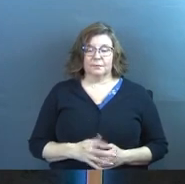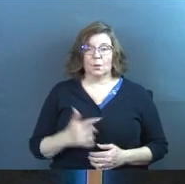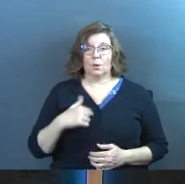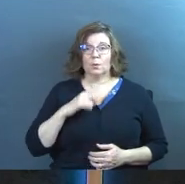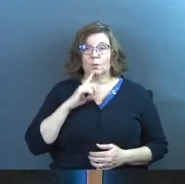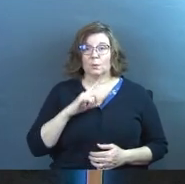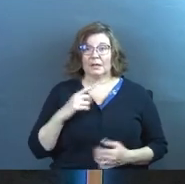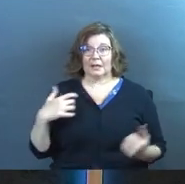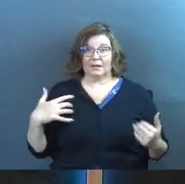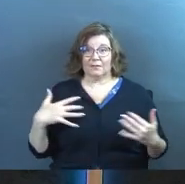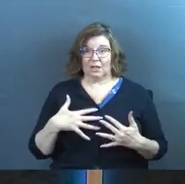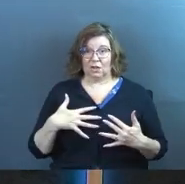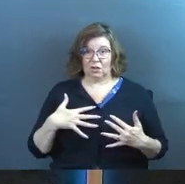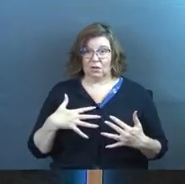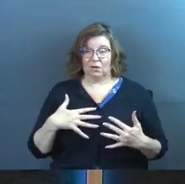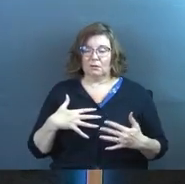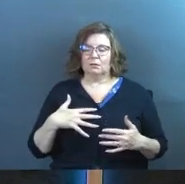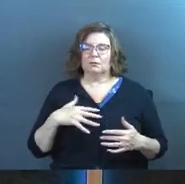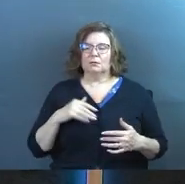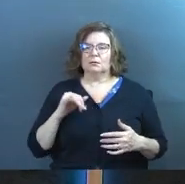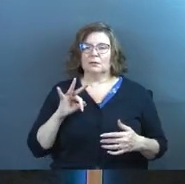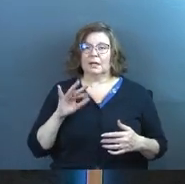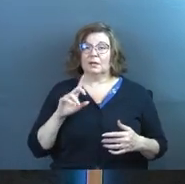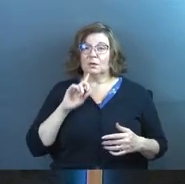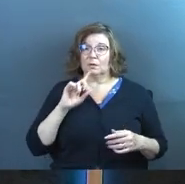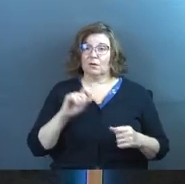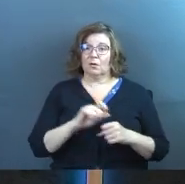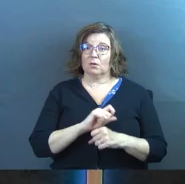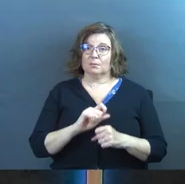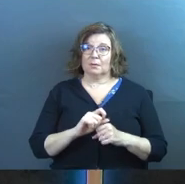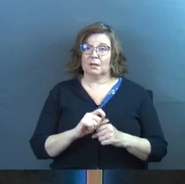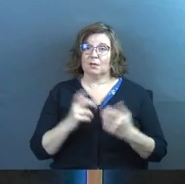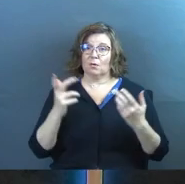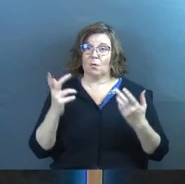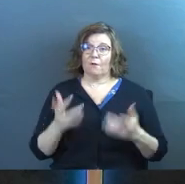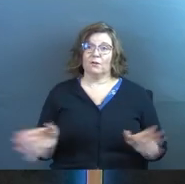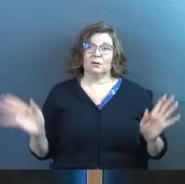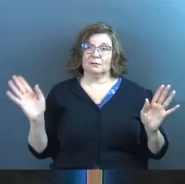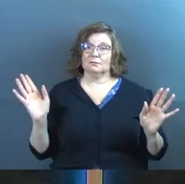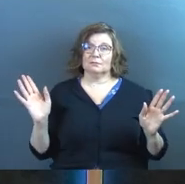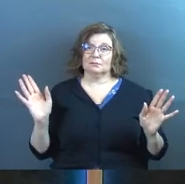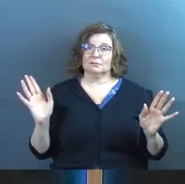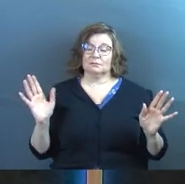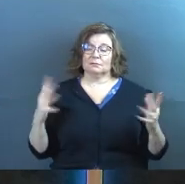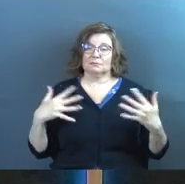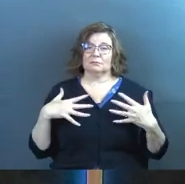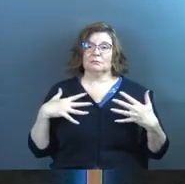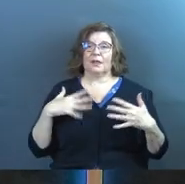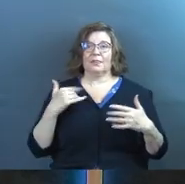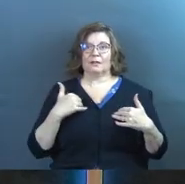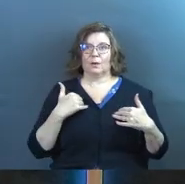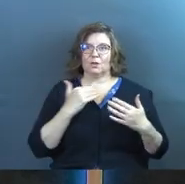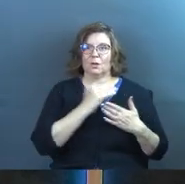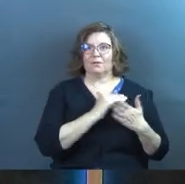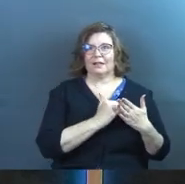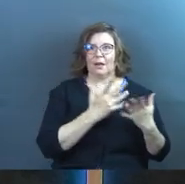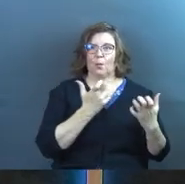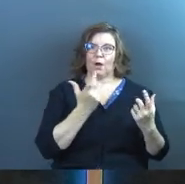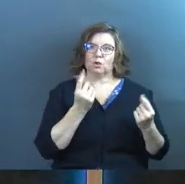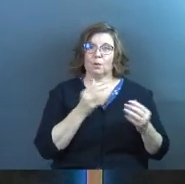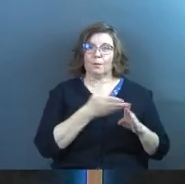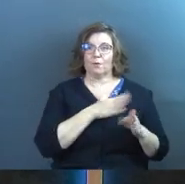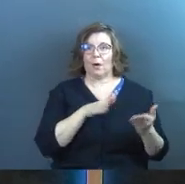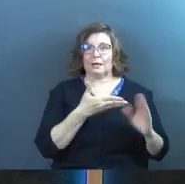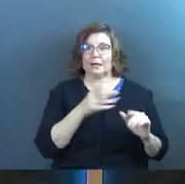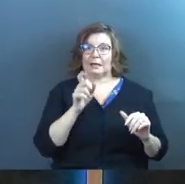What we really fear is that it is ultimately over. And this is why we have bucket lists, right?